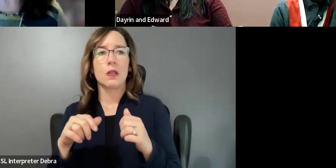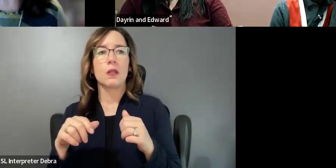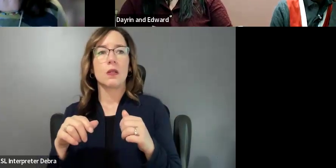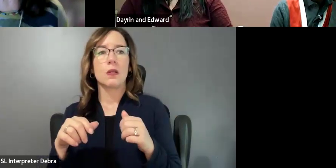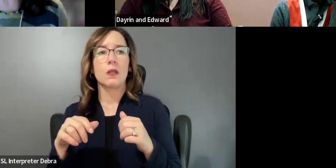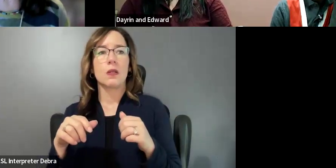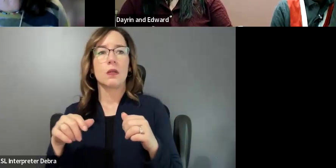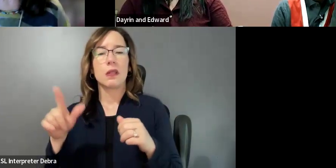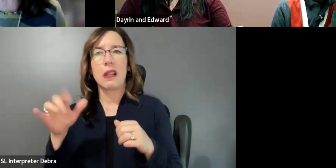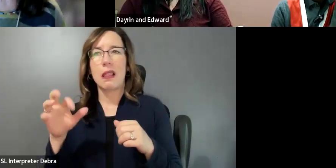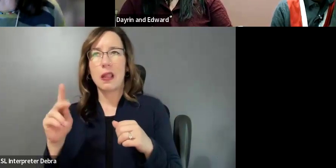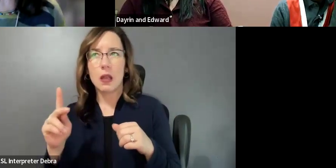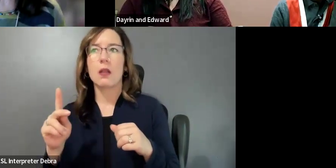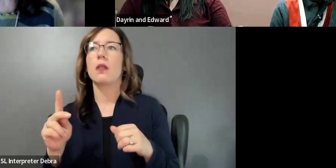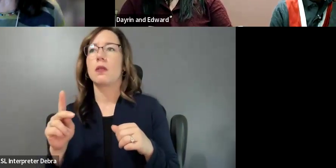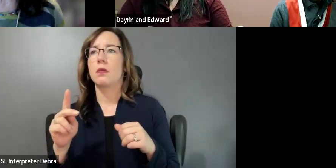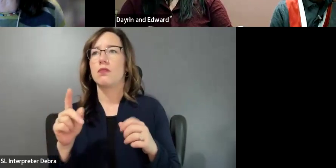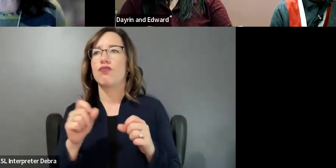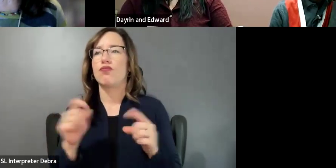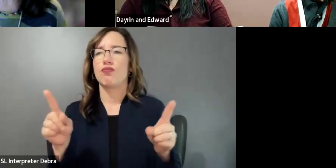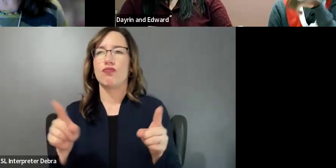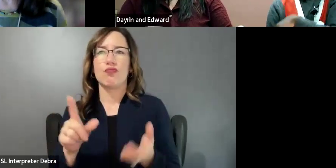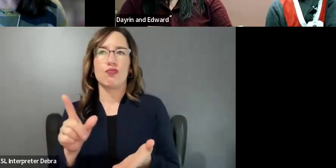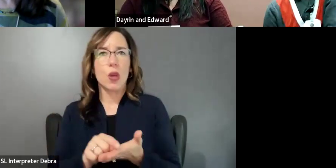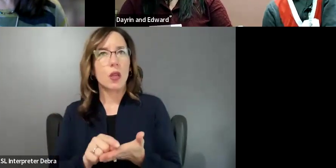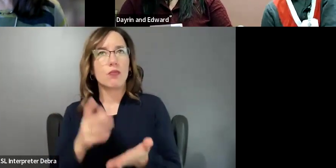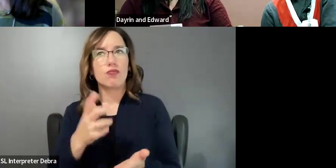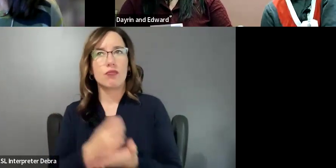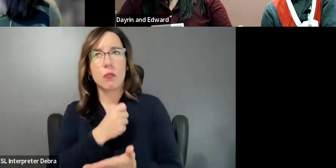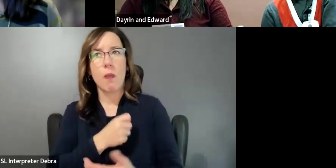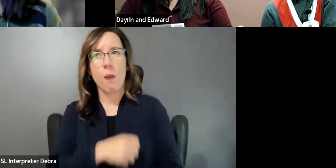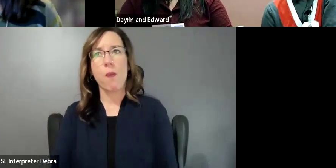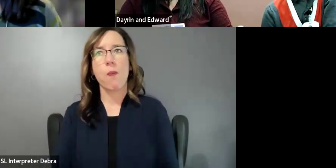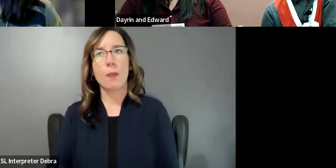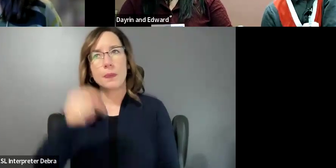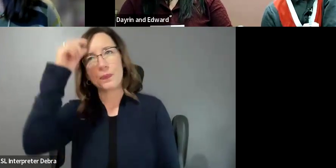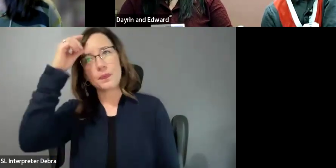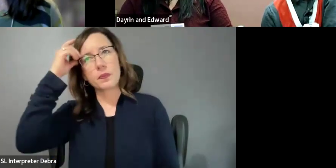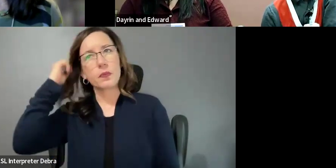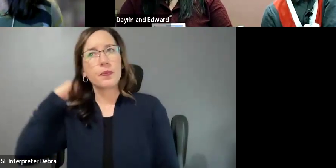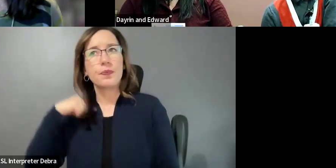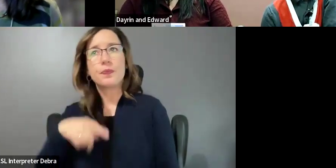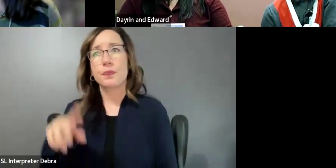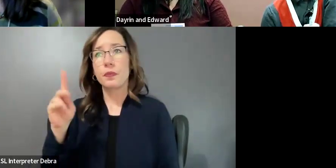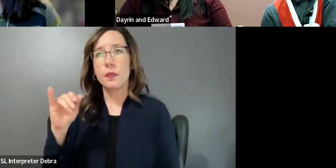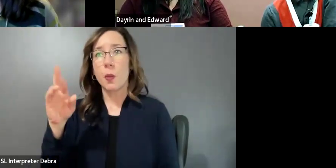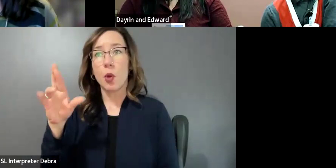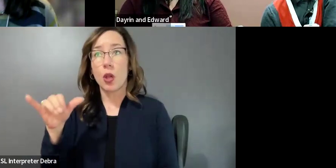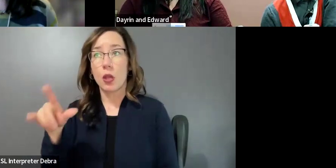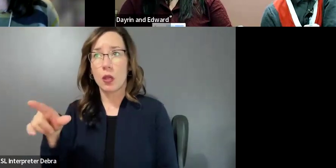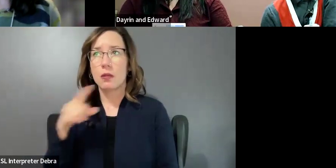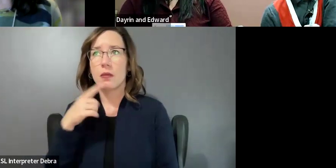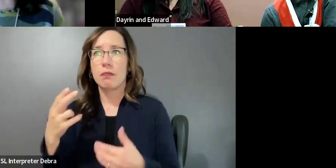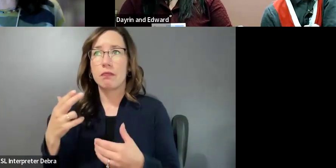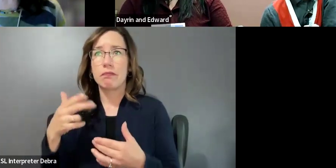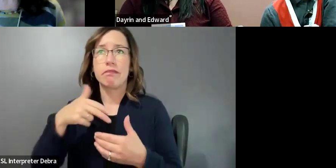of things. So you'll get your own version of that to print off and use. Kimberly says in the chat that she's back on now.